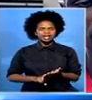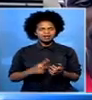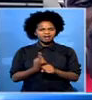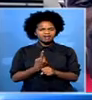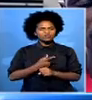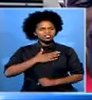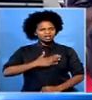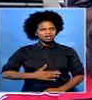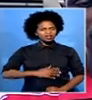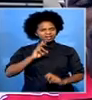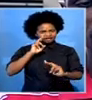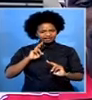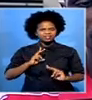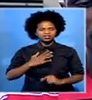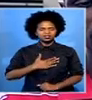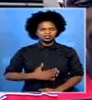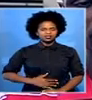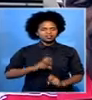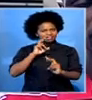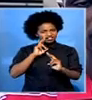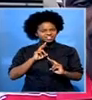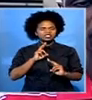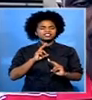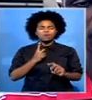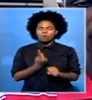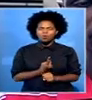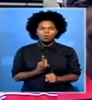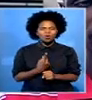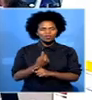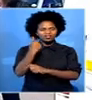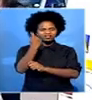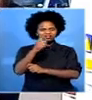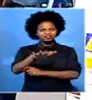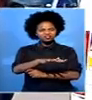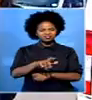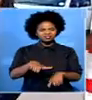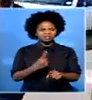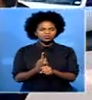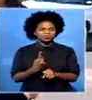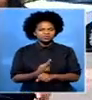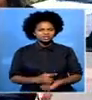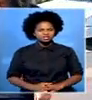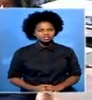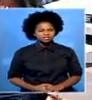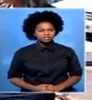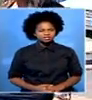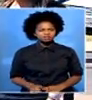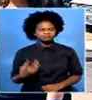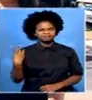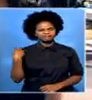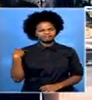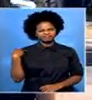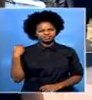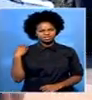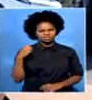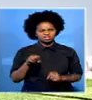you know. In the village on Sunday, we have the so-called koro. A combined memorial service of the minister and